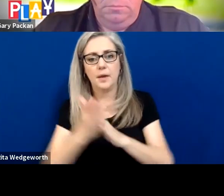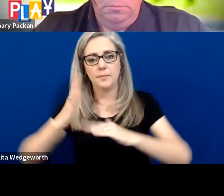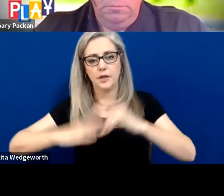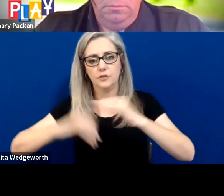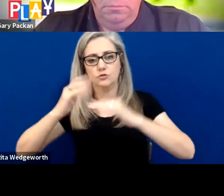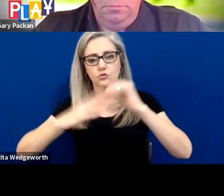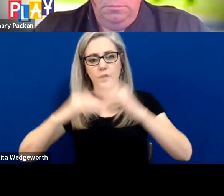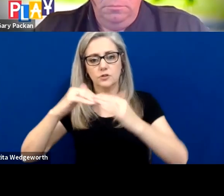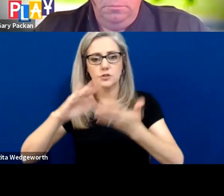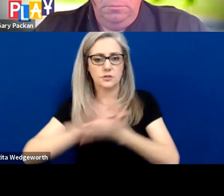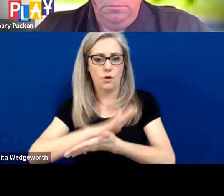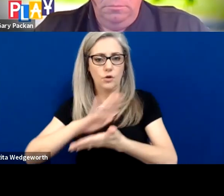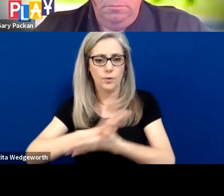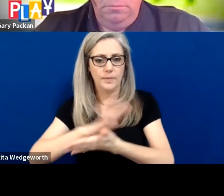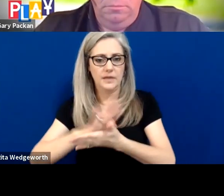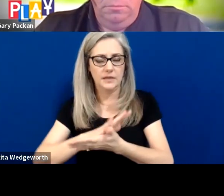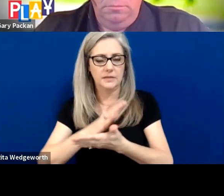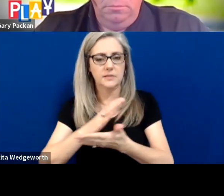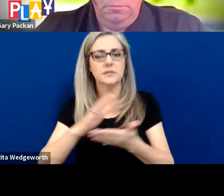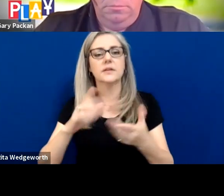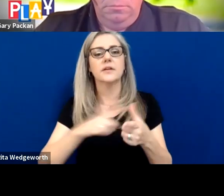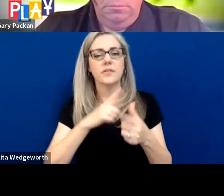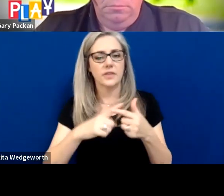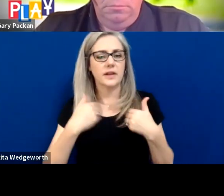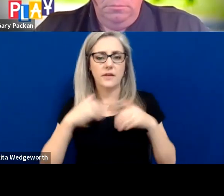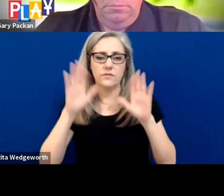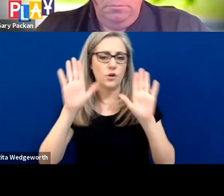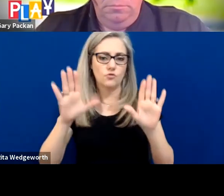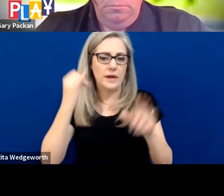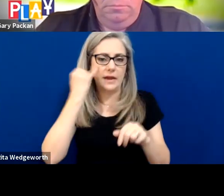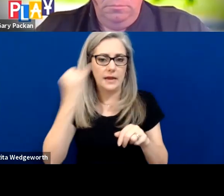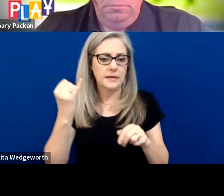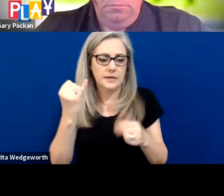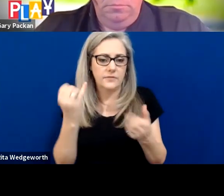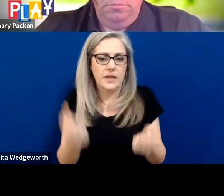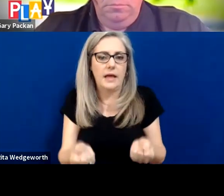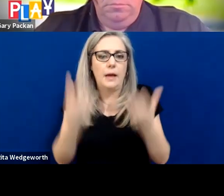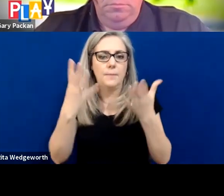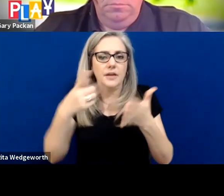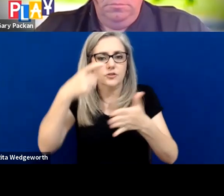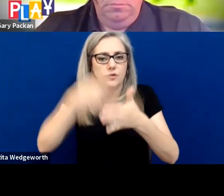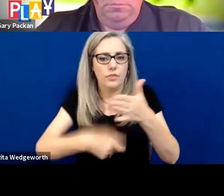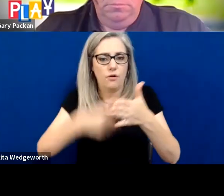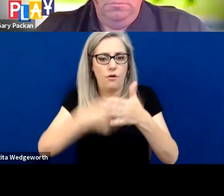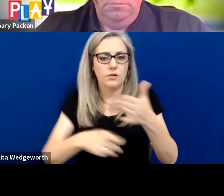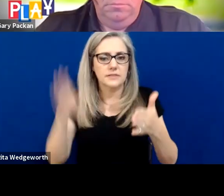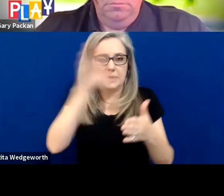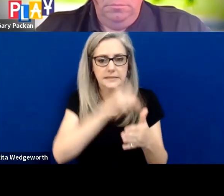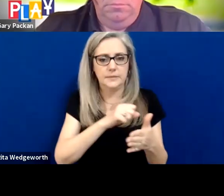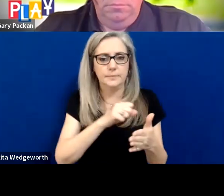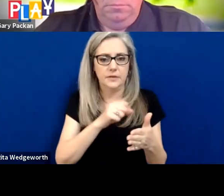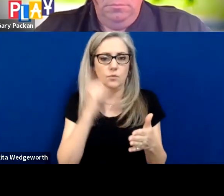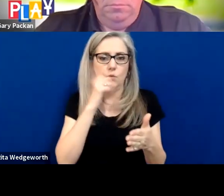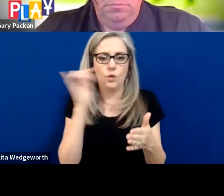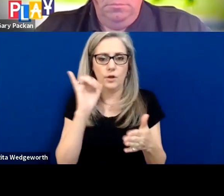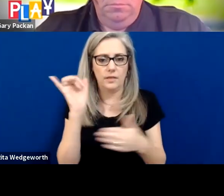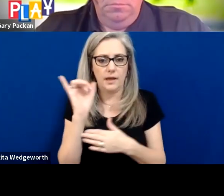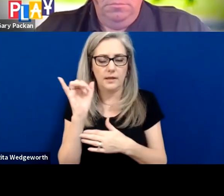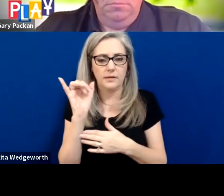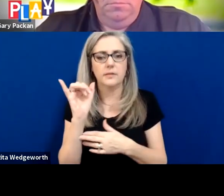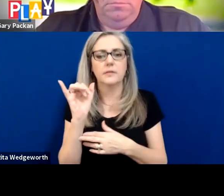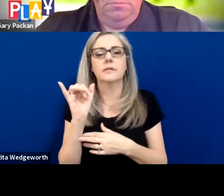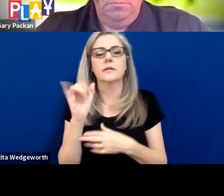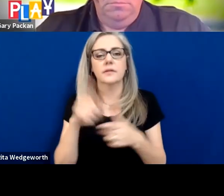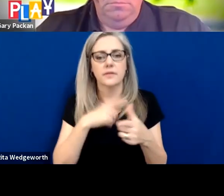bundled together, we'll have a really good idea of what our cost estimates will be. And then we'll be able to